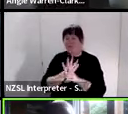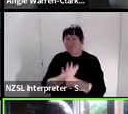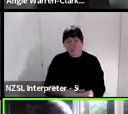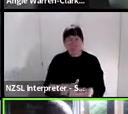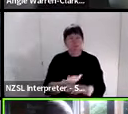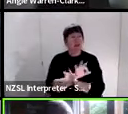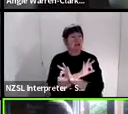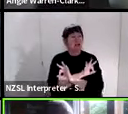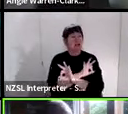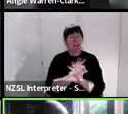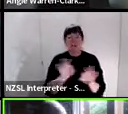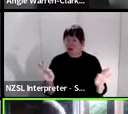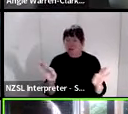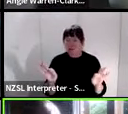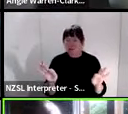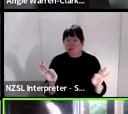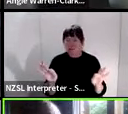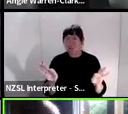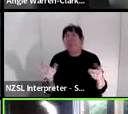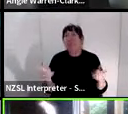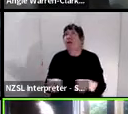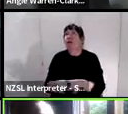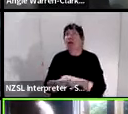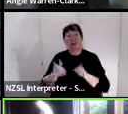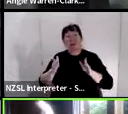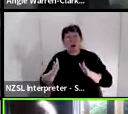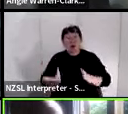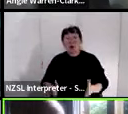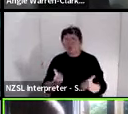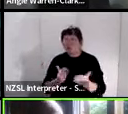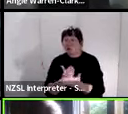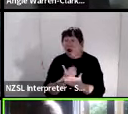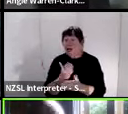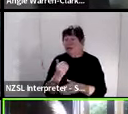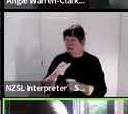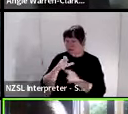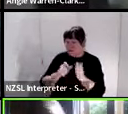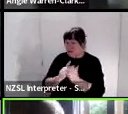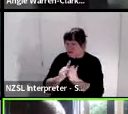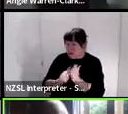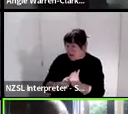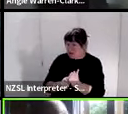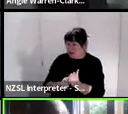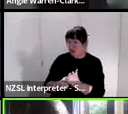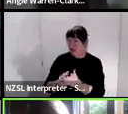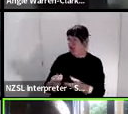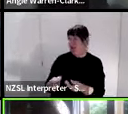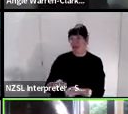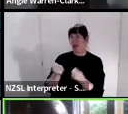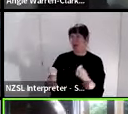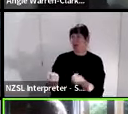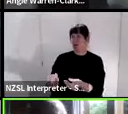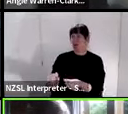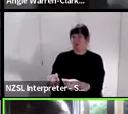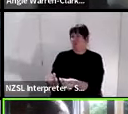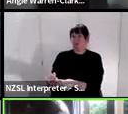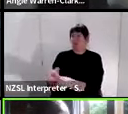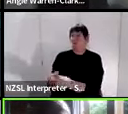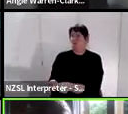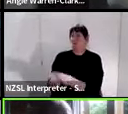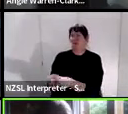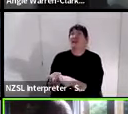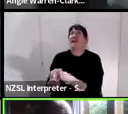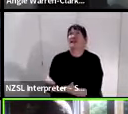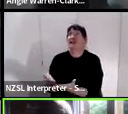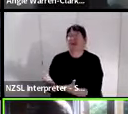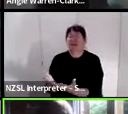There's nothing to, we've got the Human Rights Act, we've got the Disability Act. They're useless, absolutely